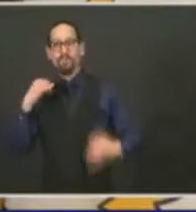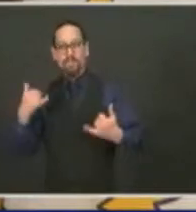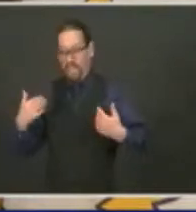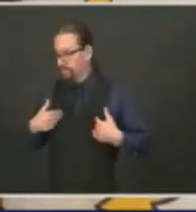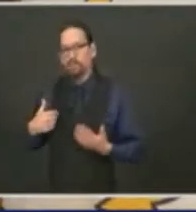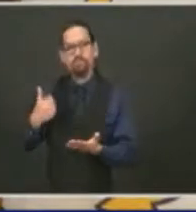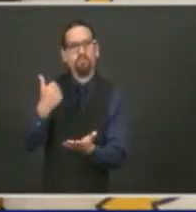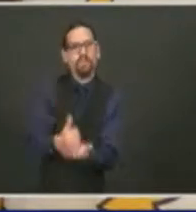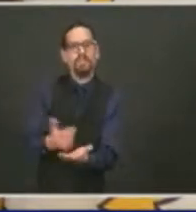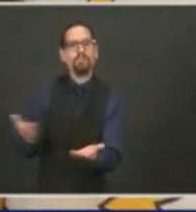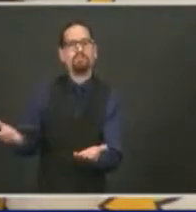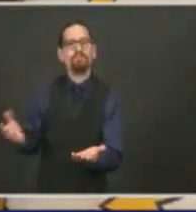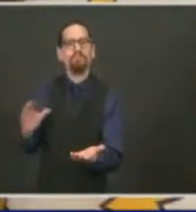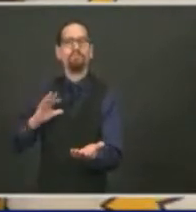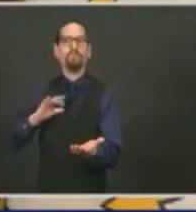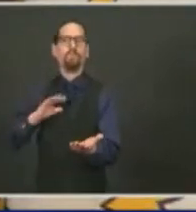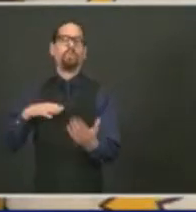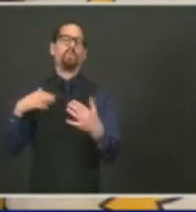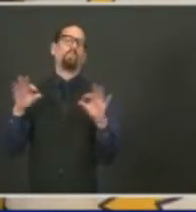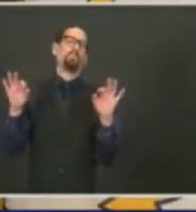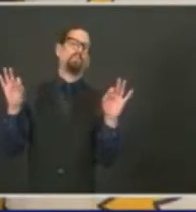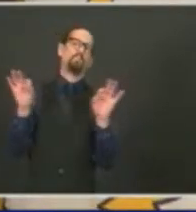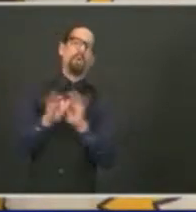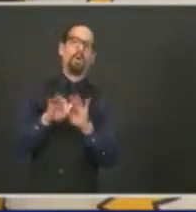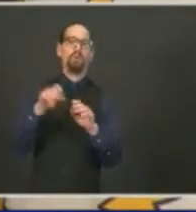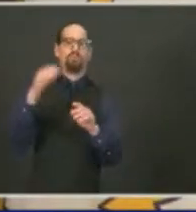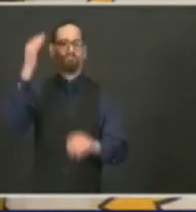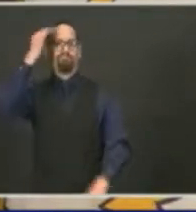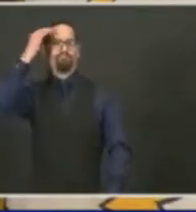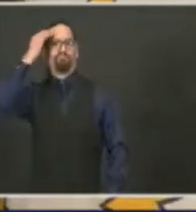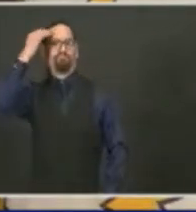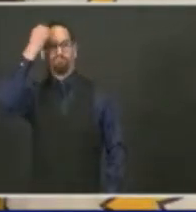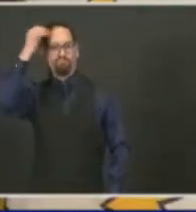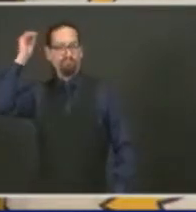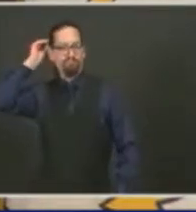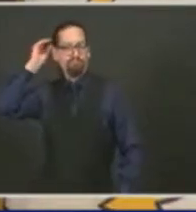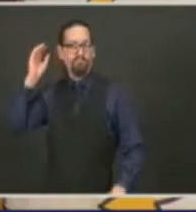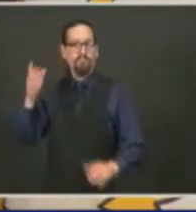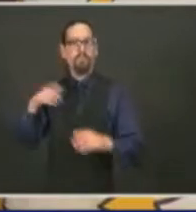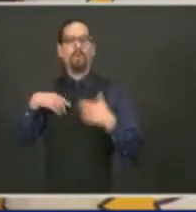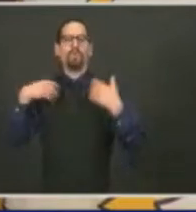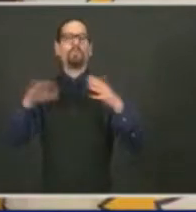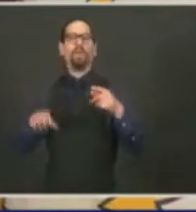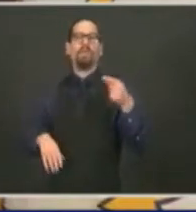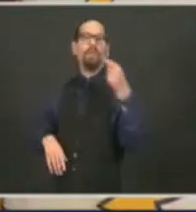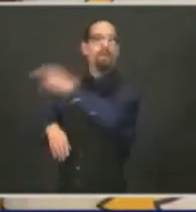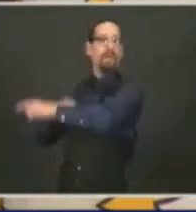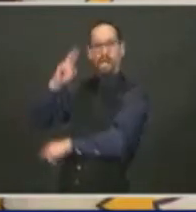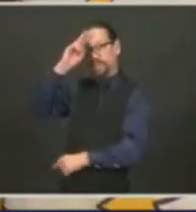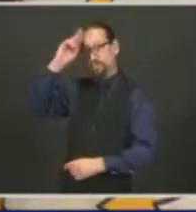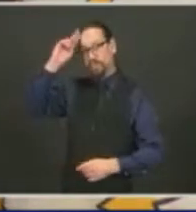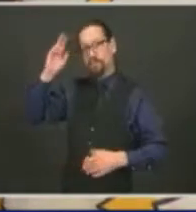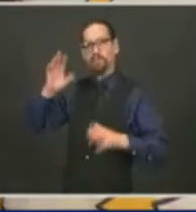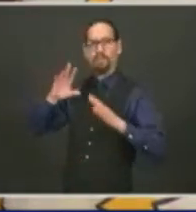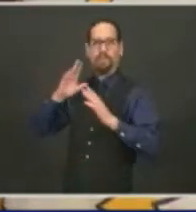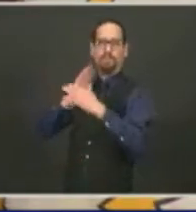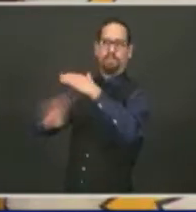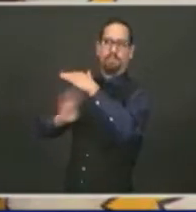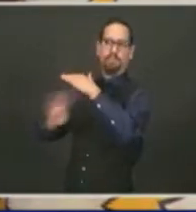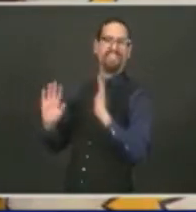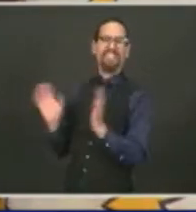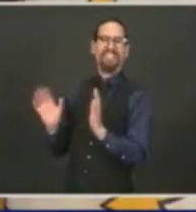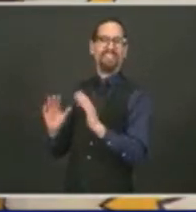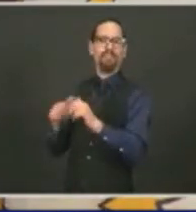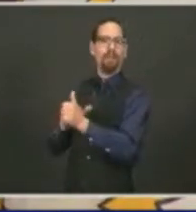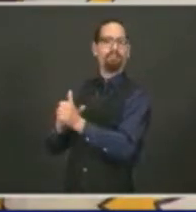is really important is I really do want to keep you out of the hospital. I mean, I'd love to not have you have this disease, but I want to keep you out of the hospital.